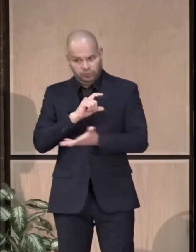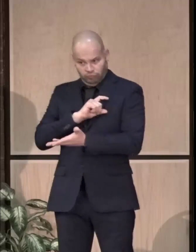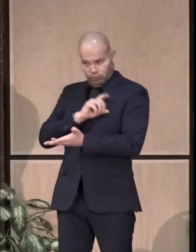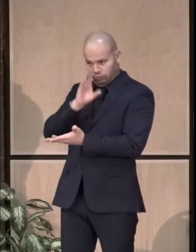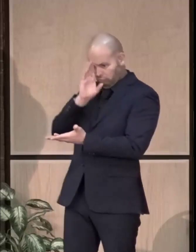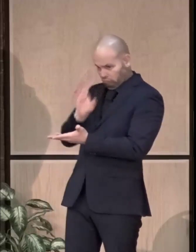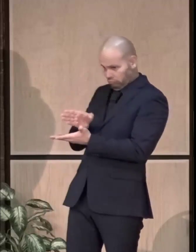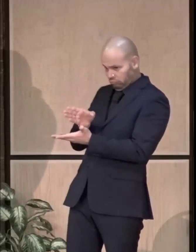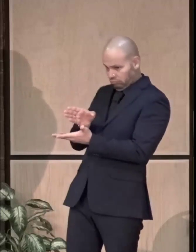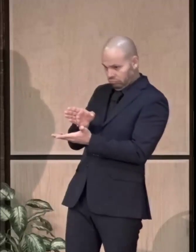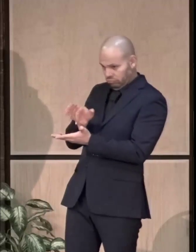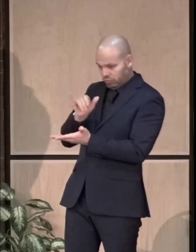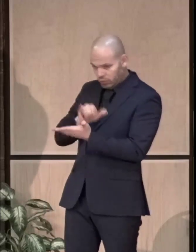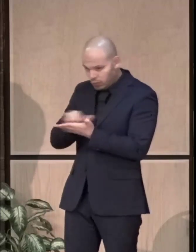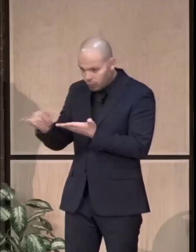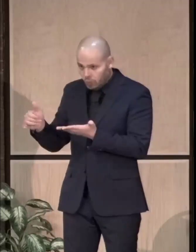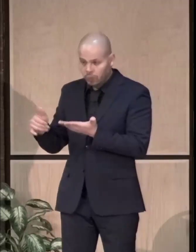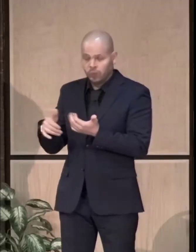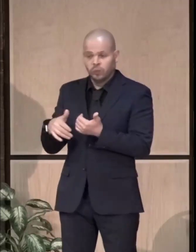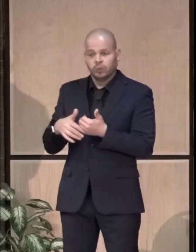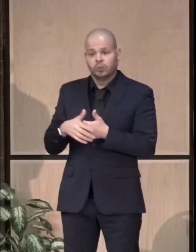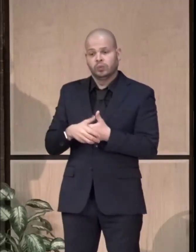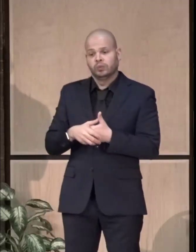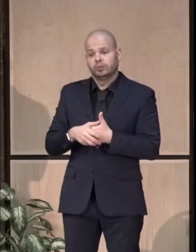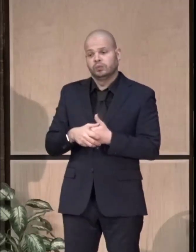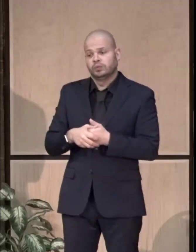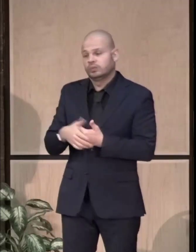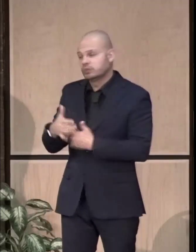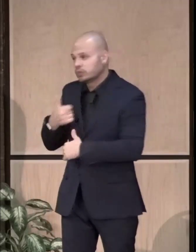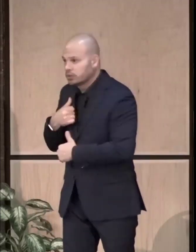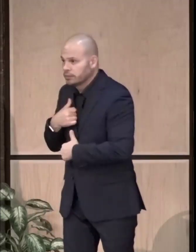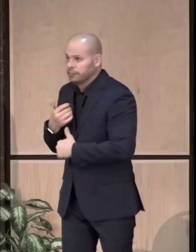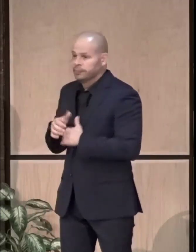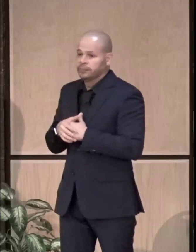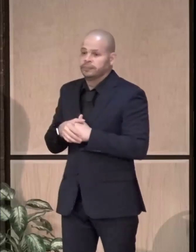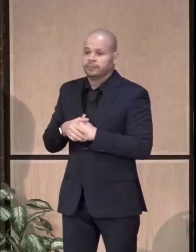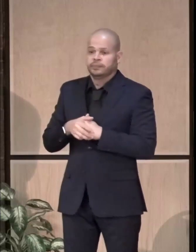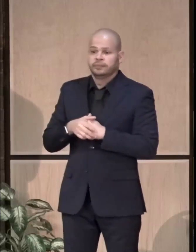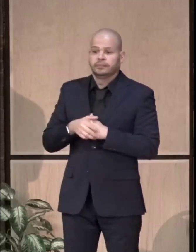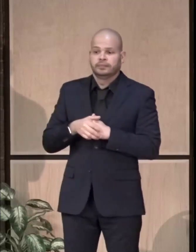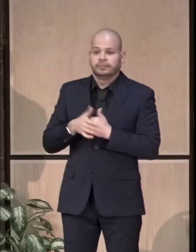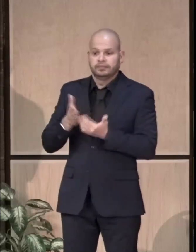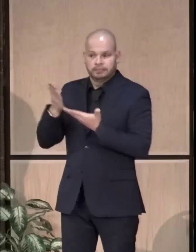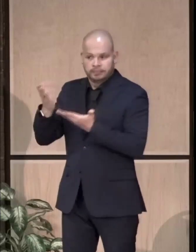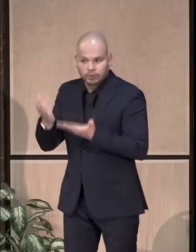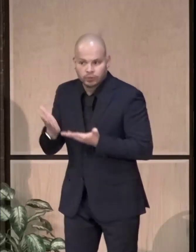New York and what the Army recommended regarding his possession of firearms.